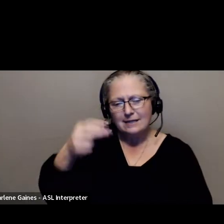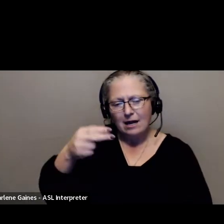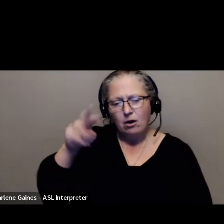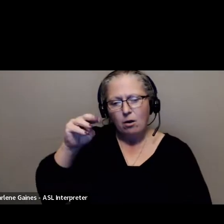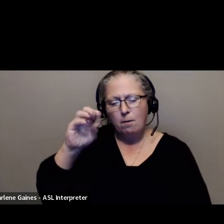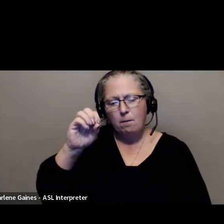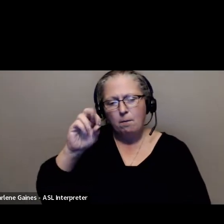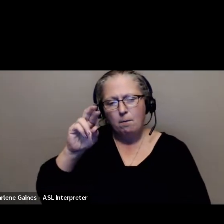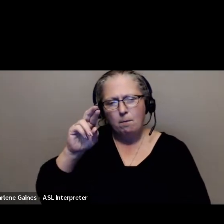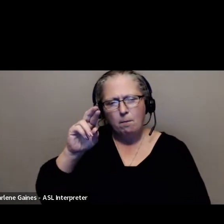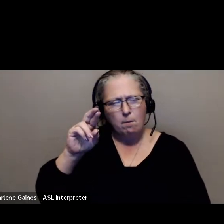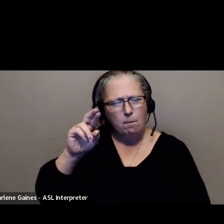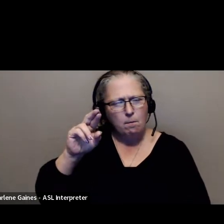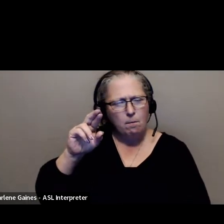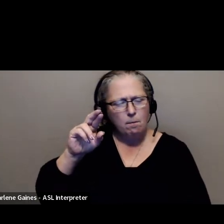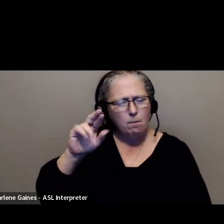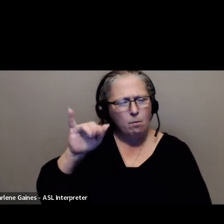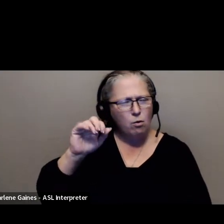begin.